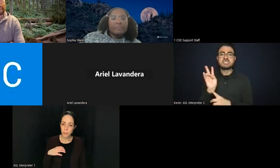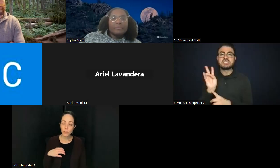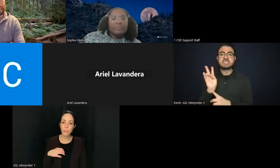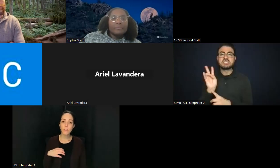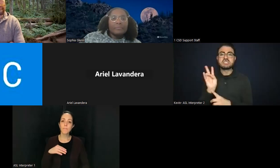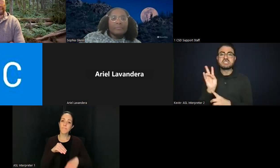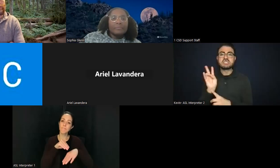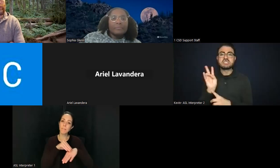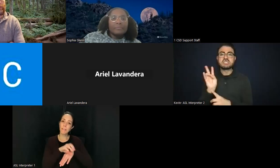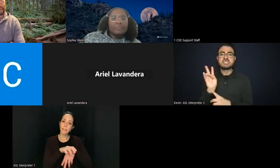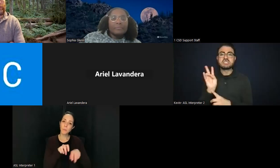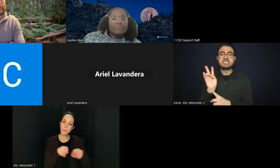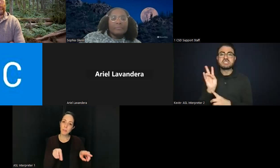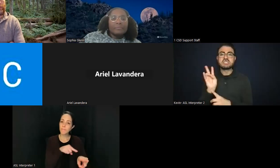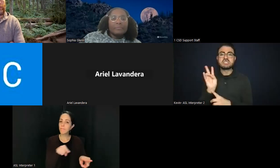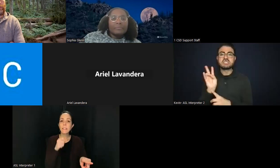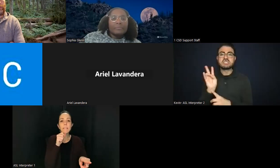advisory committees are not considered